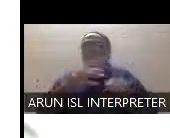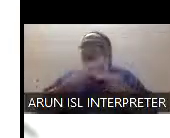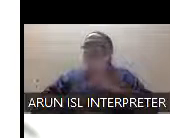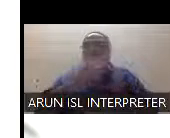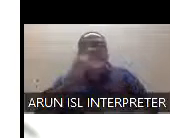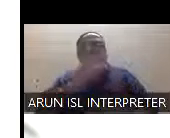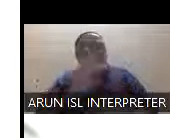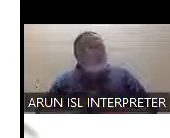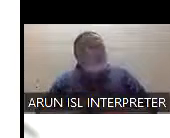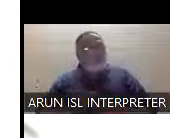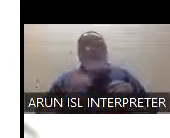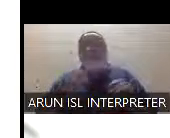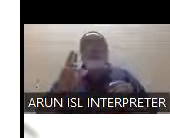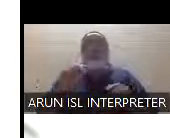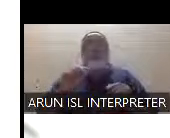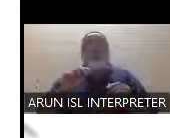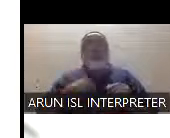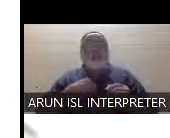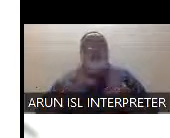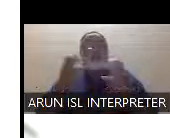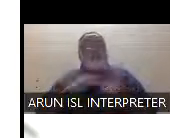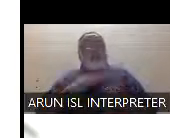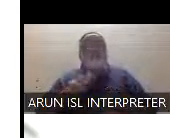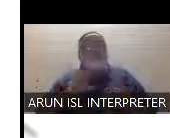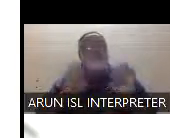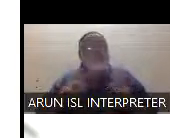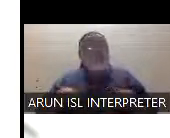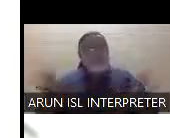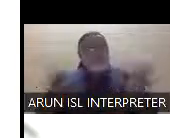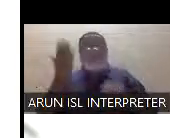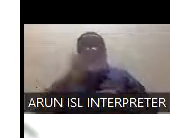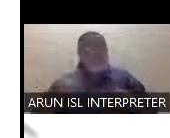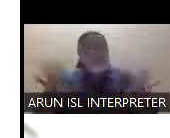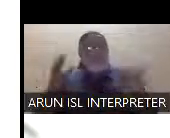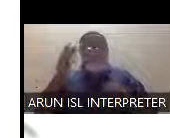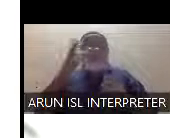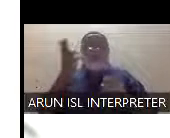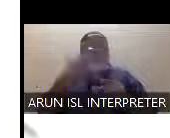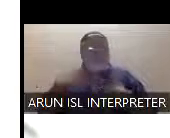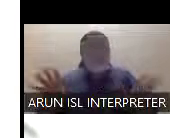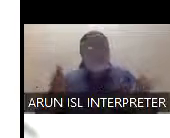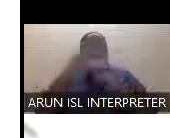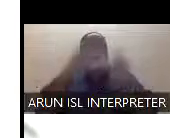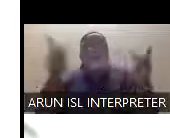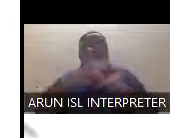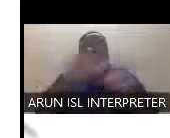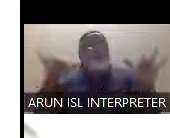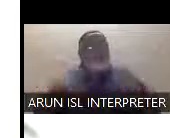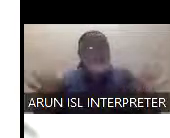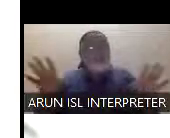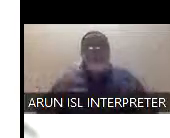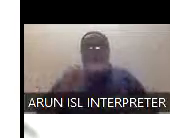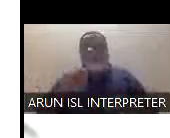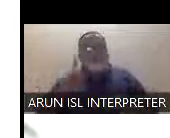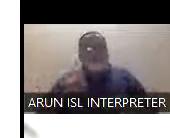that does not mean that they don't want to do these things. They very much want to be part of all of these things, have fun, be a part of the society,